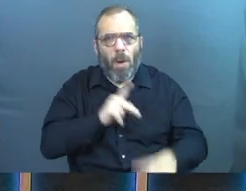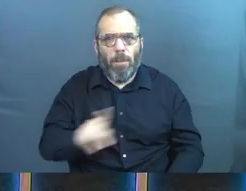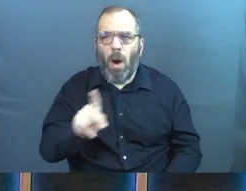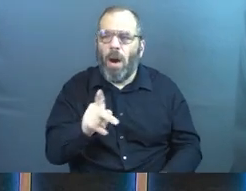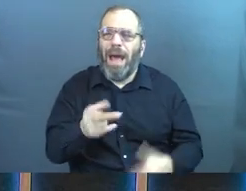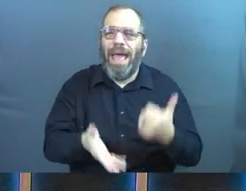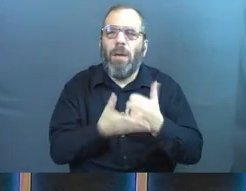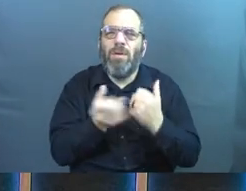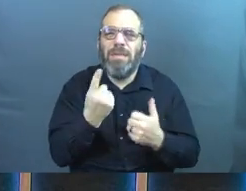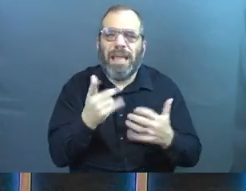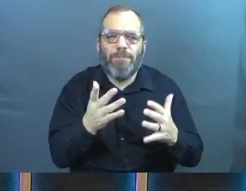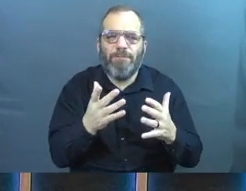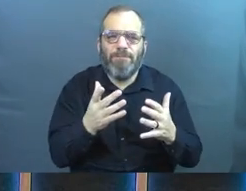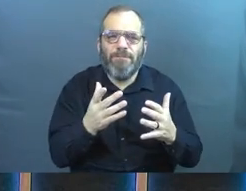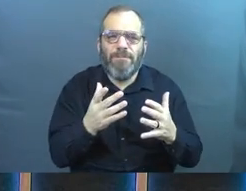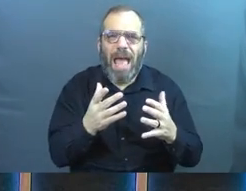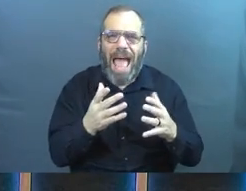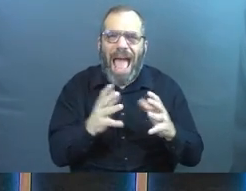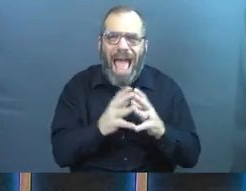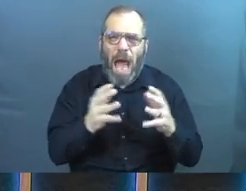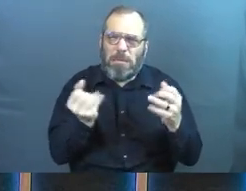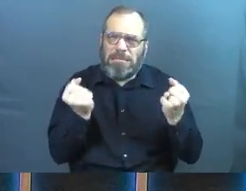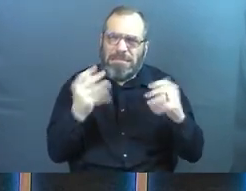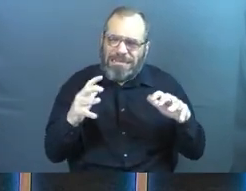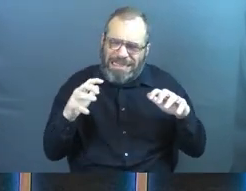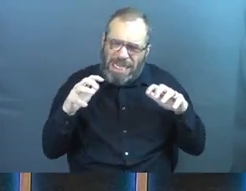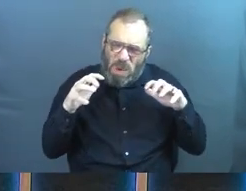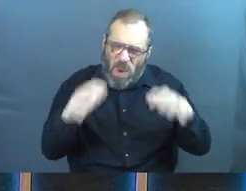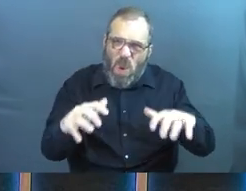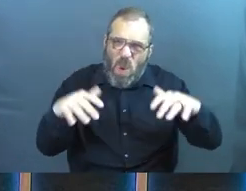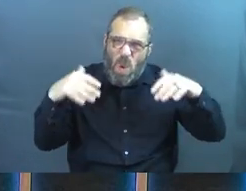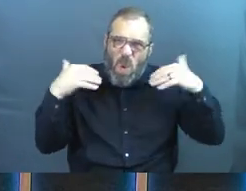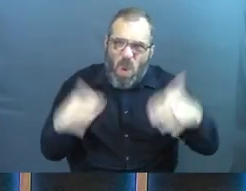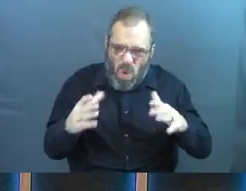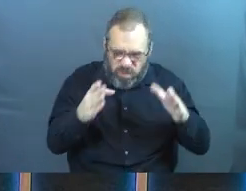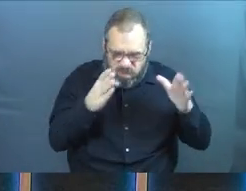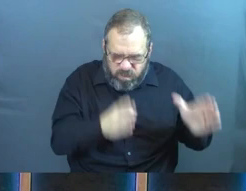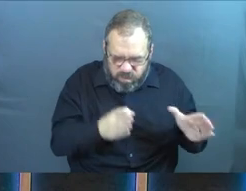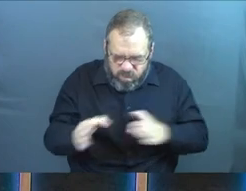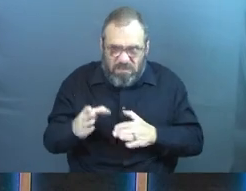you understand just how numerous and how highly